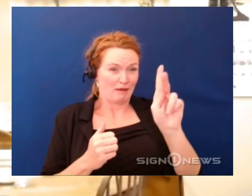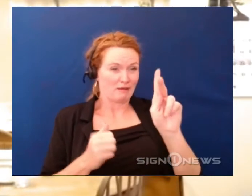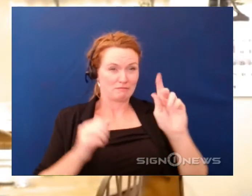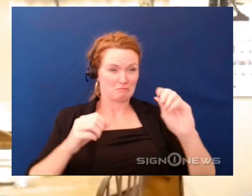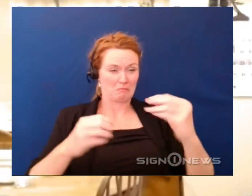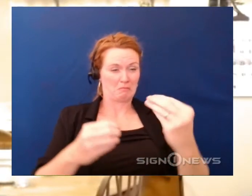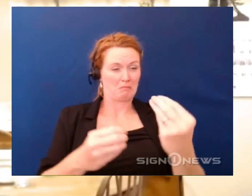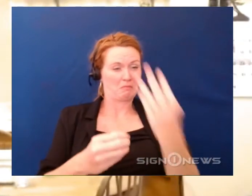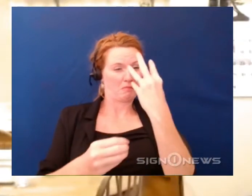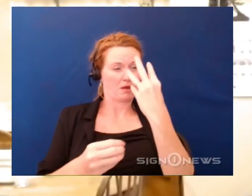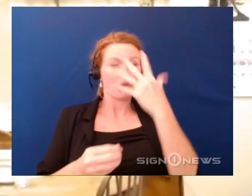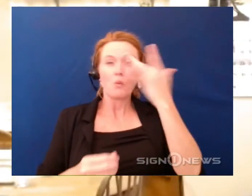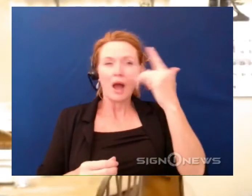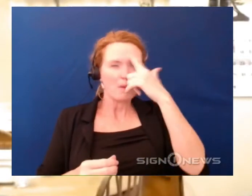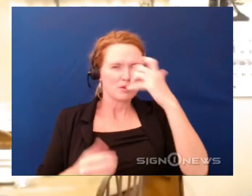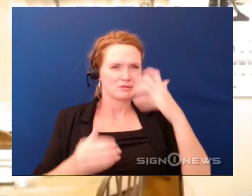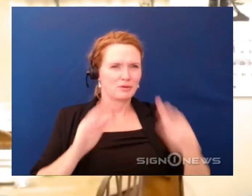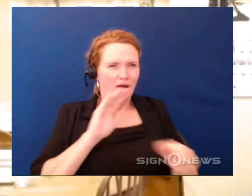my sunspots.